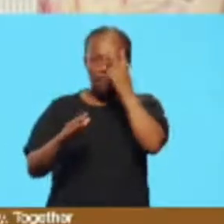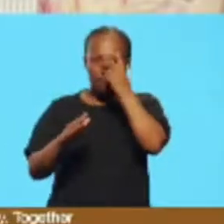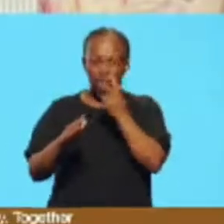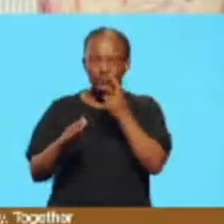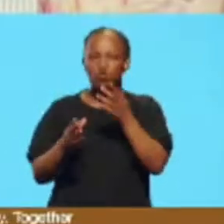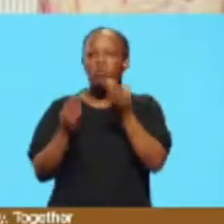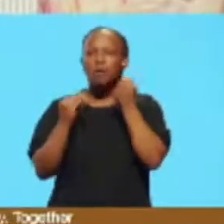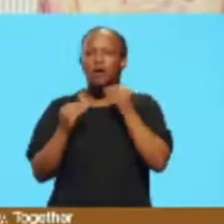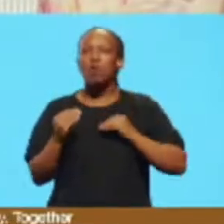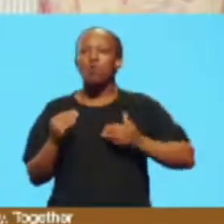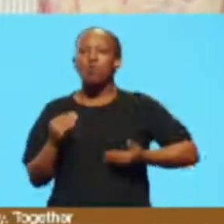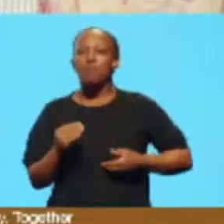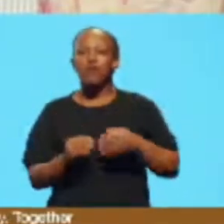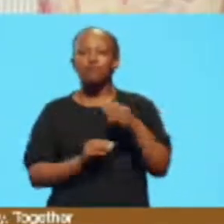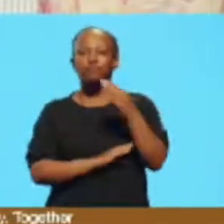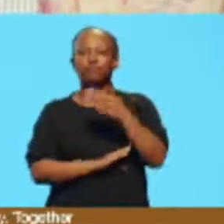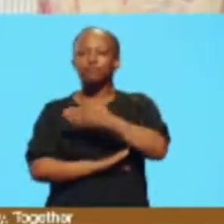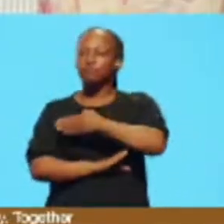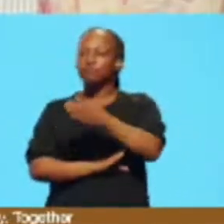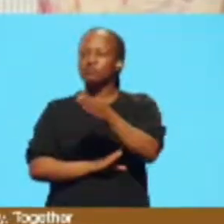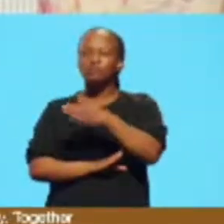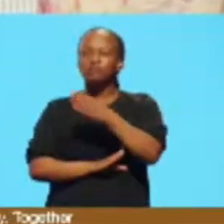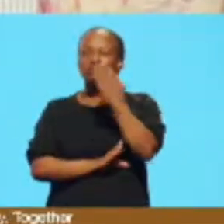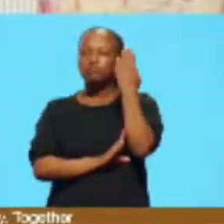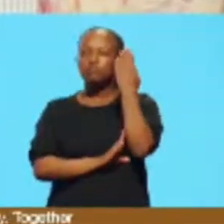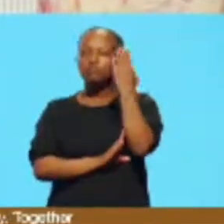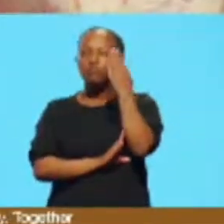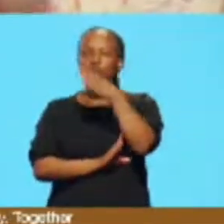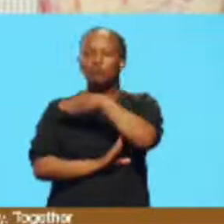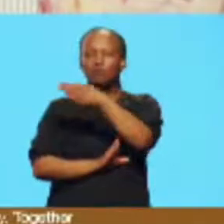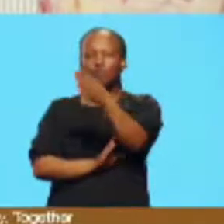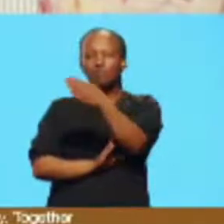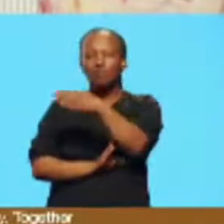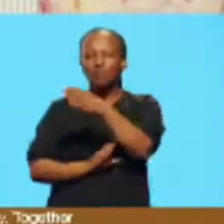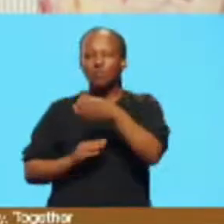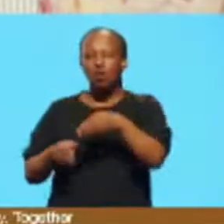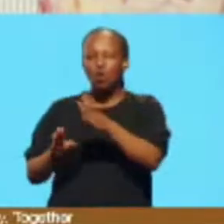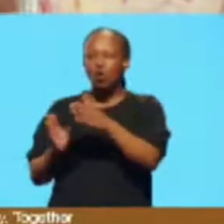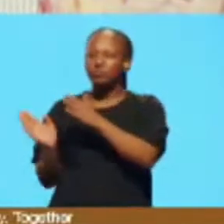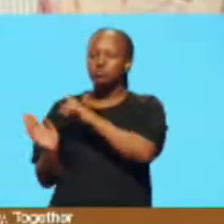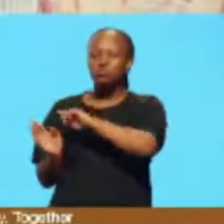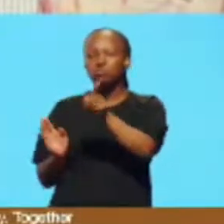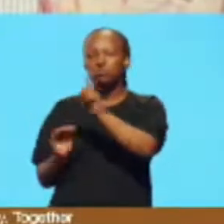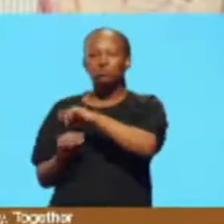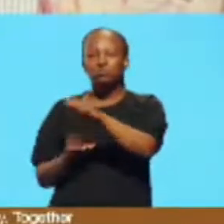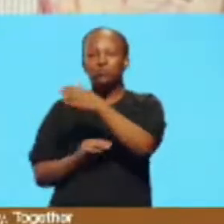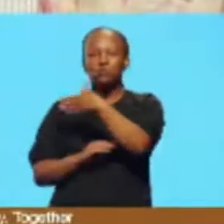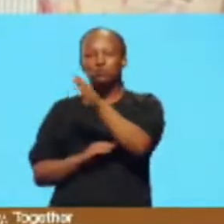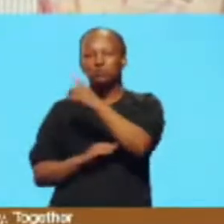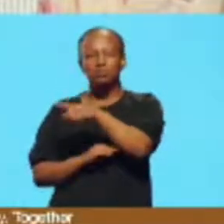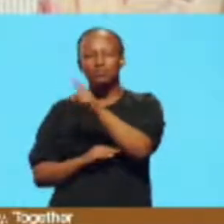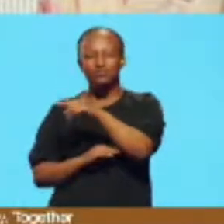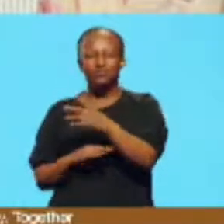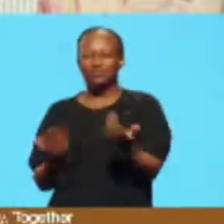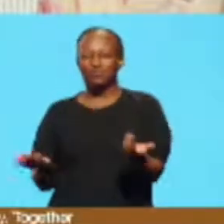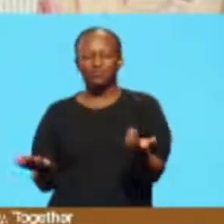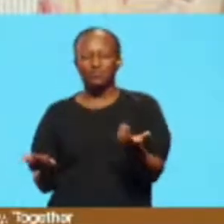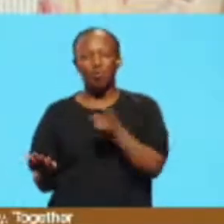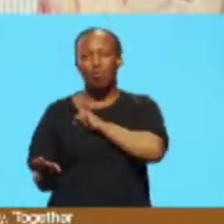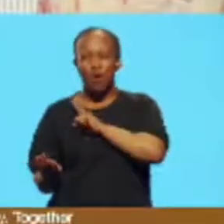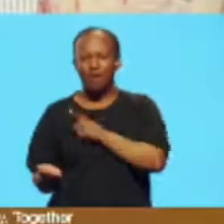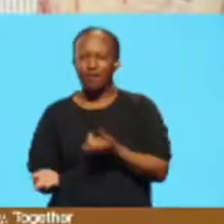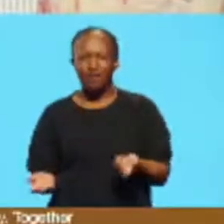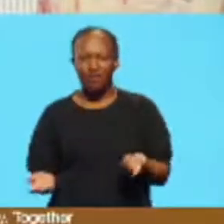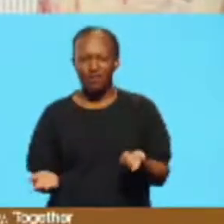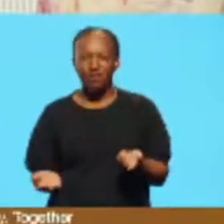women pass. Why are they not doing the actual construction of this very? So we should also look into